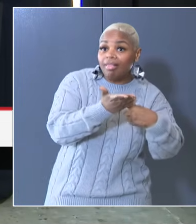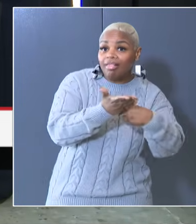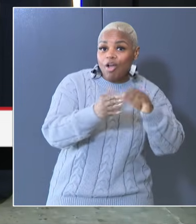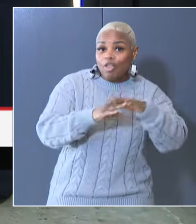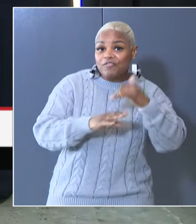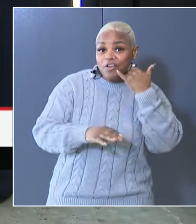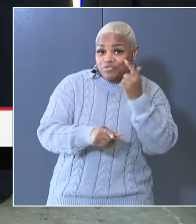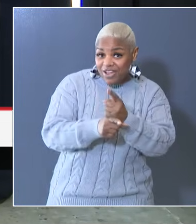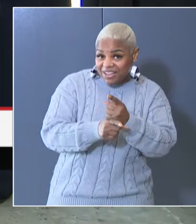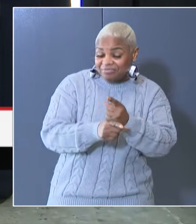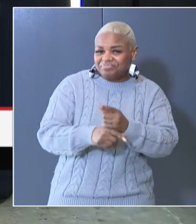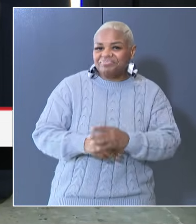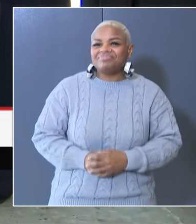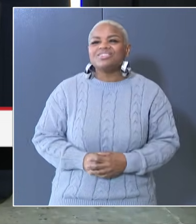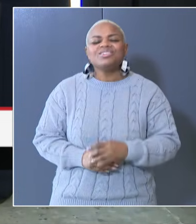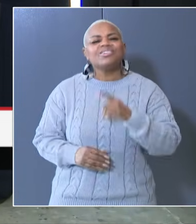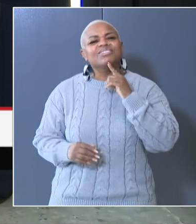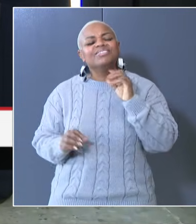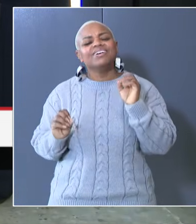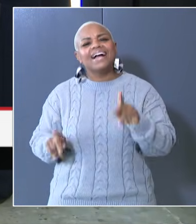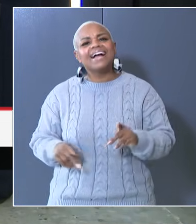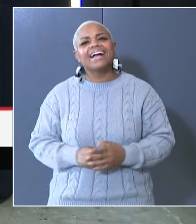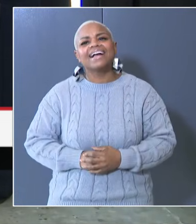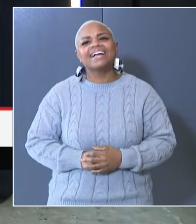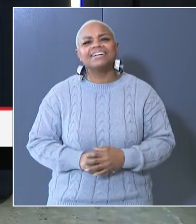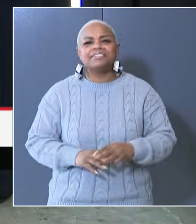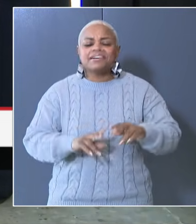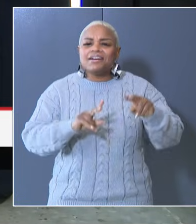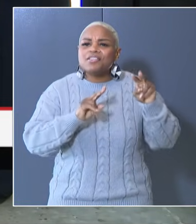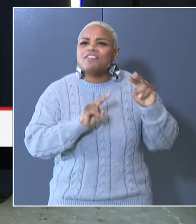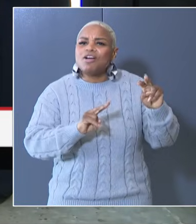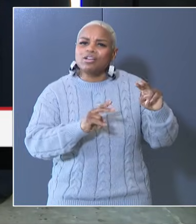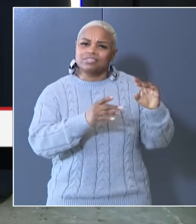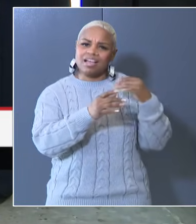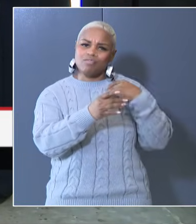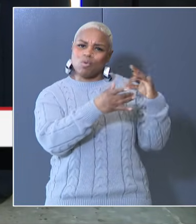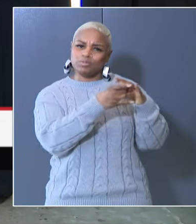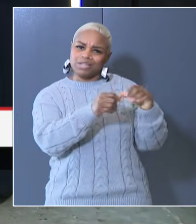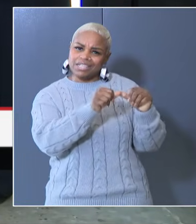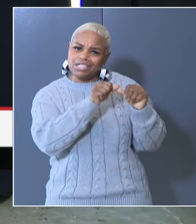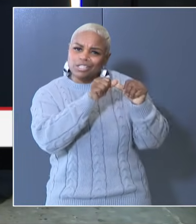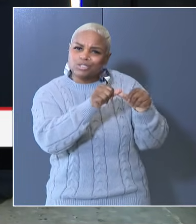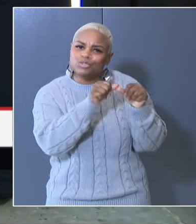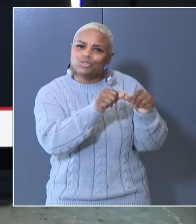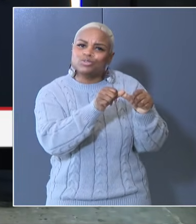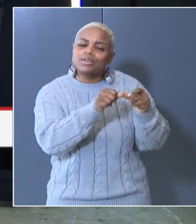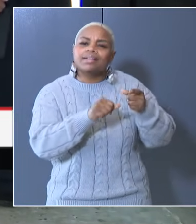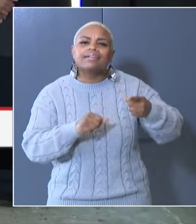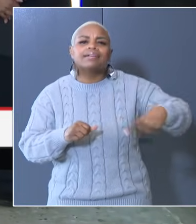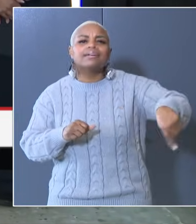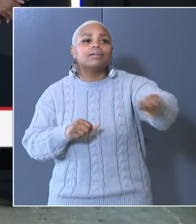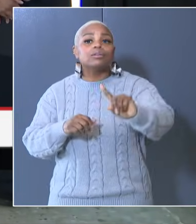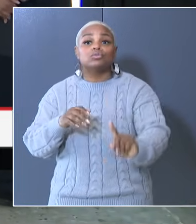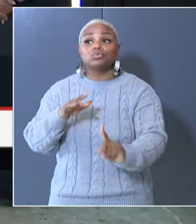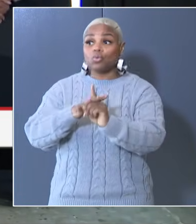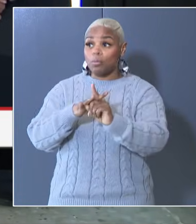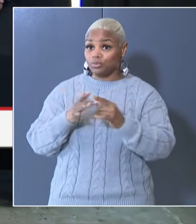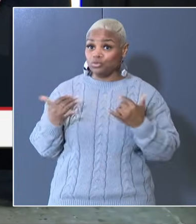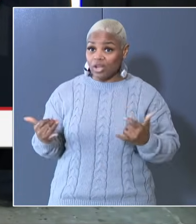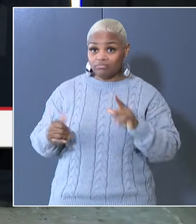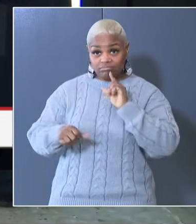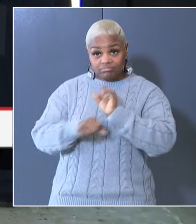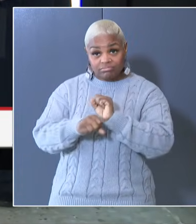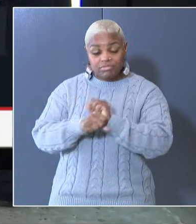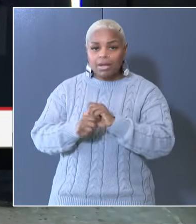looking forward to continuing those relationships. You all being here today means so much to us as a company, but more so